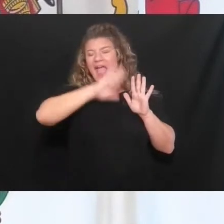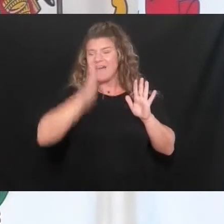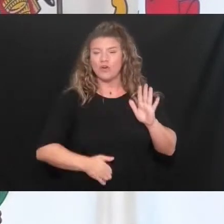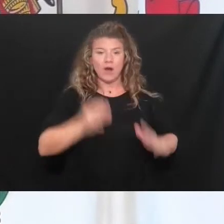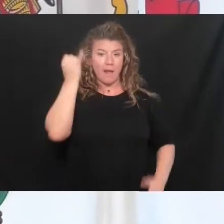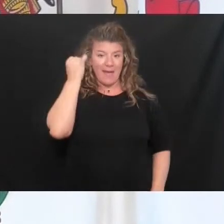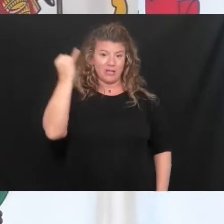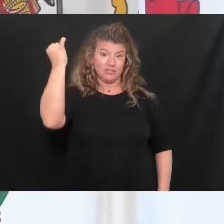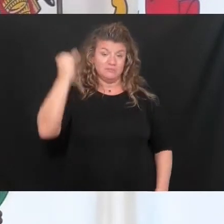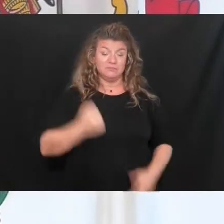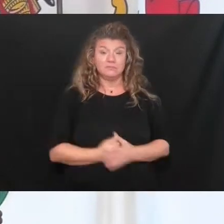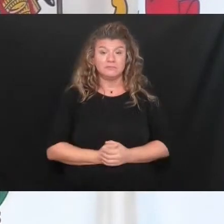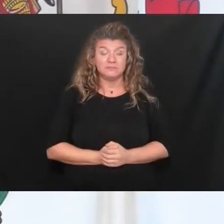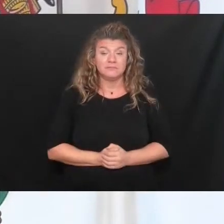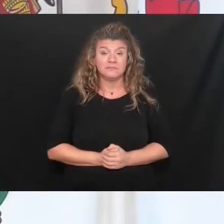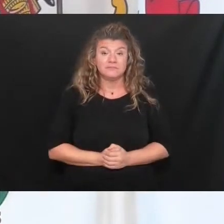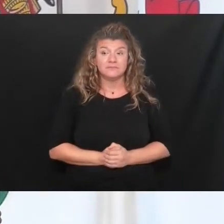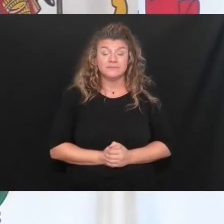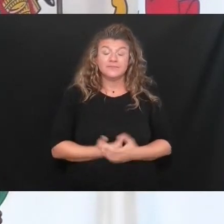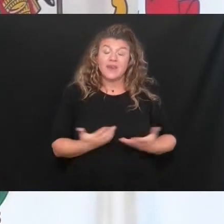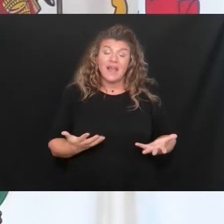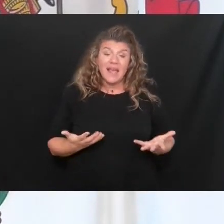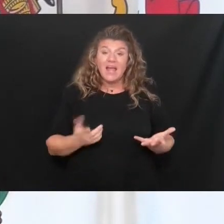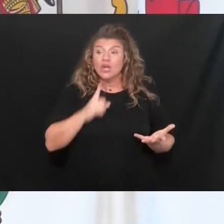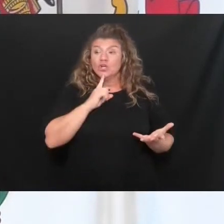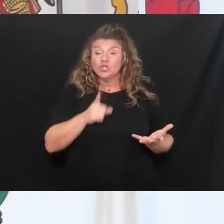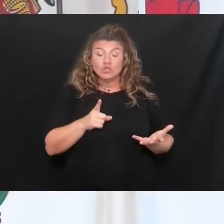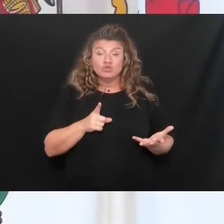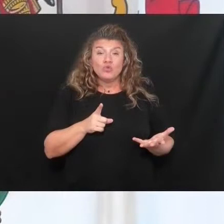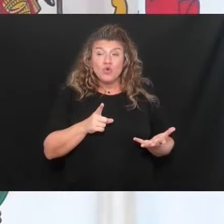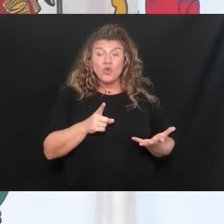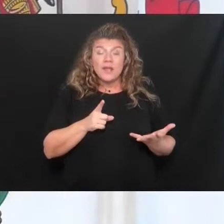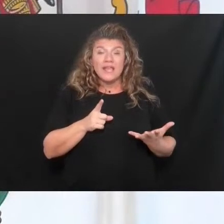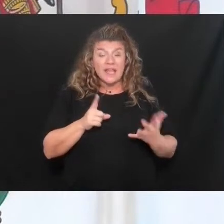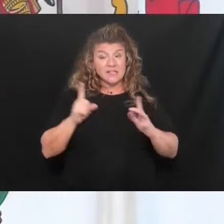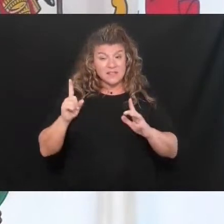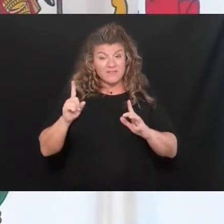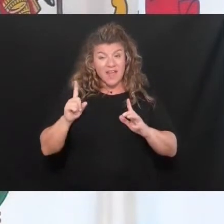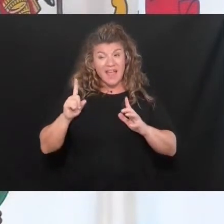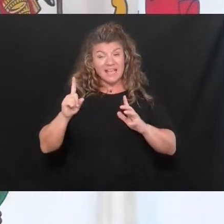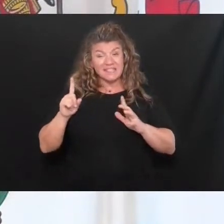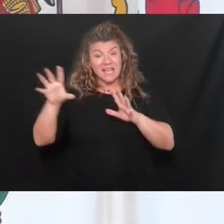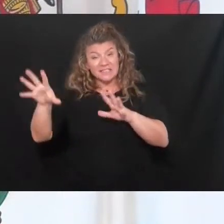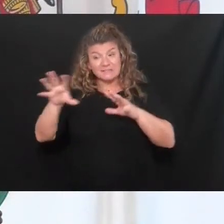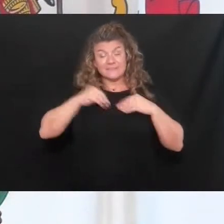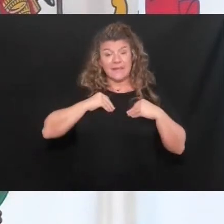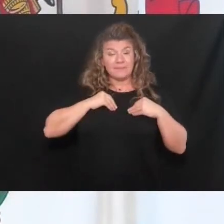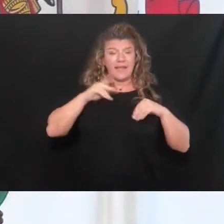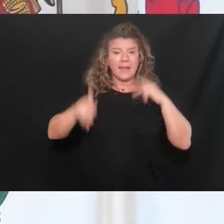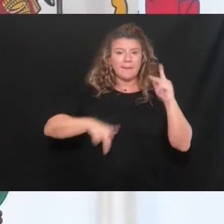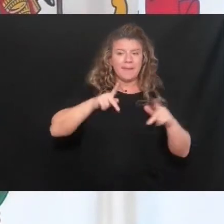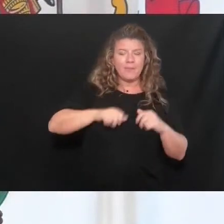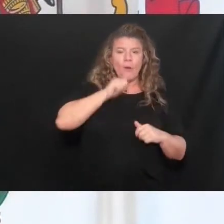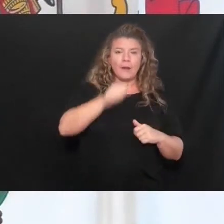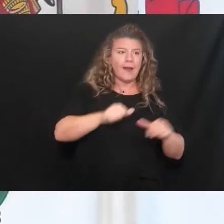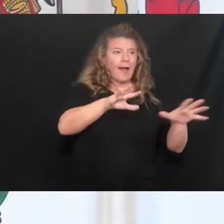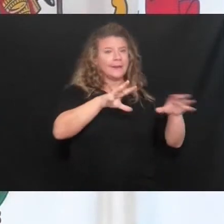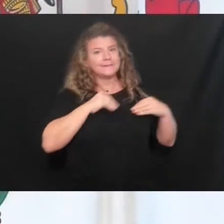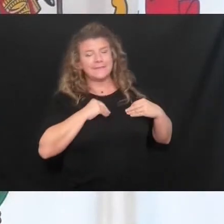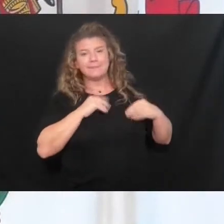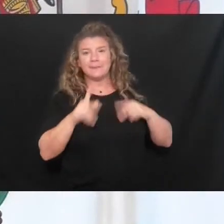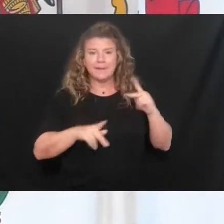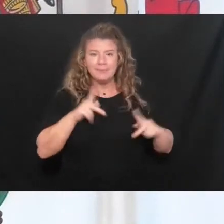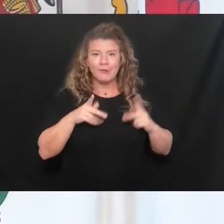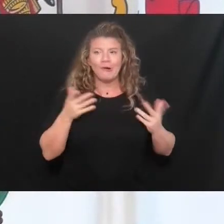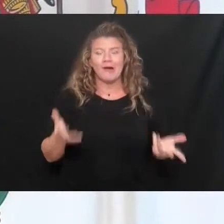imagine. And really and truly, as far as taking people in or not taking people in, I would